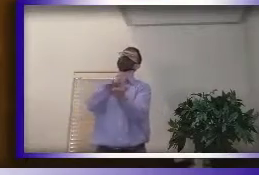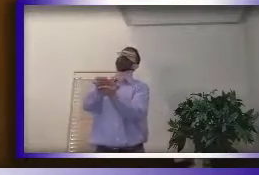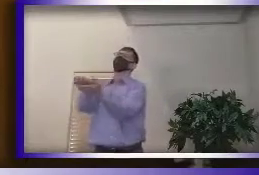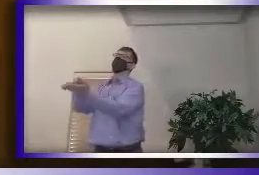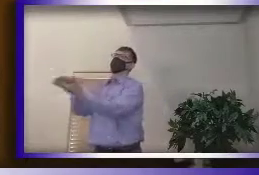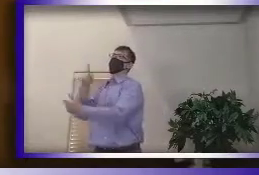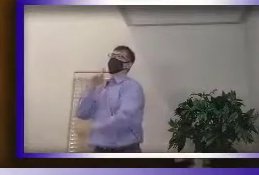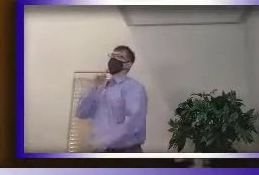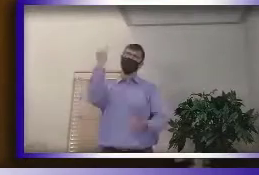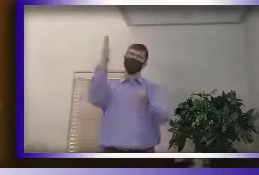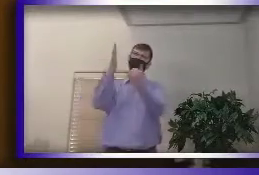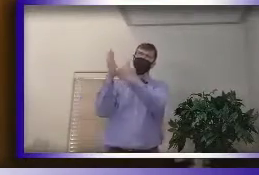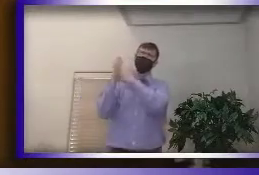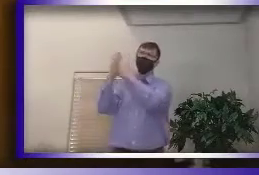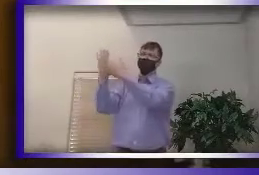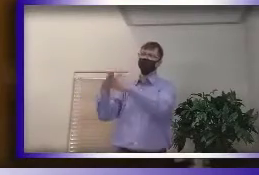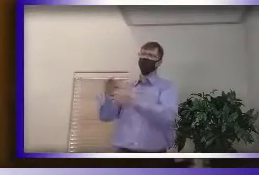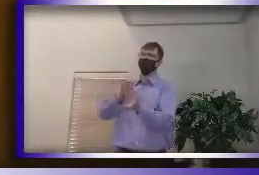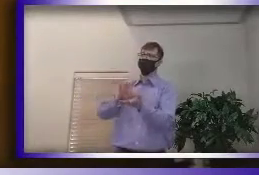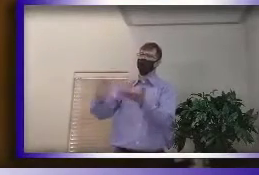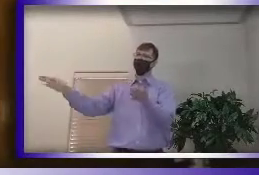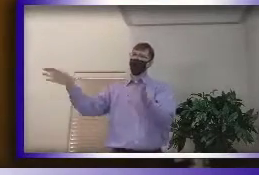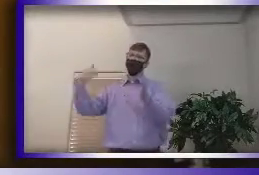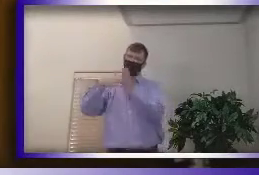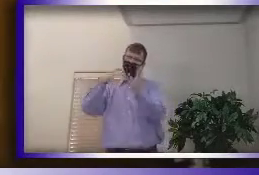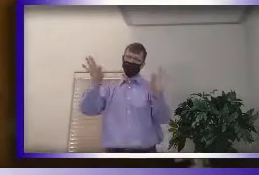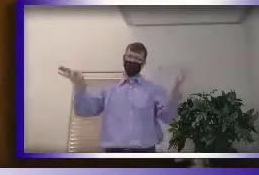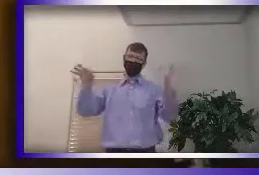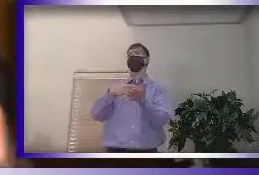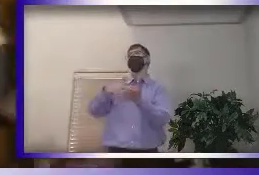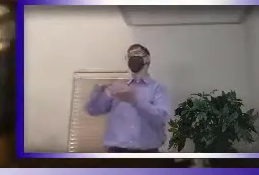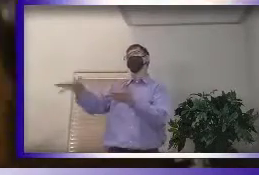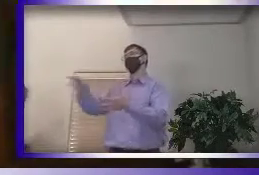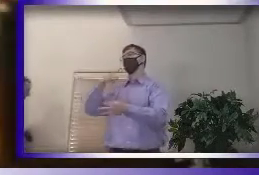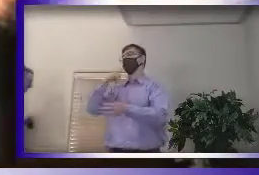our head have to say to us or about us.